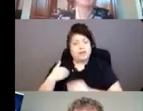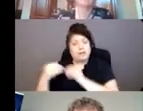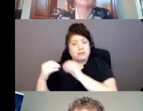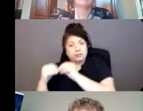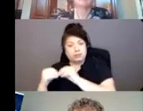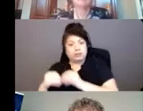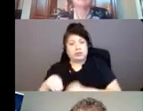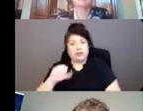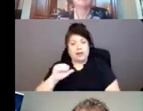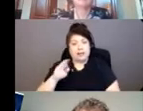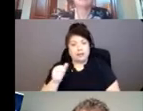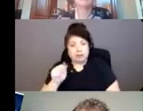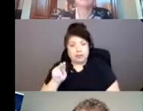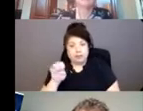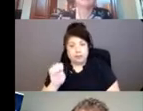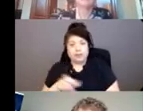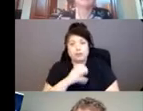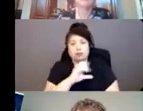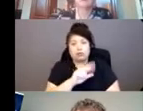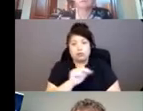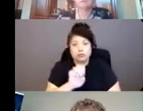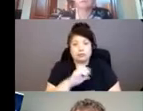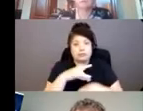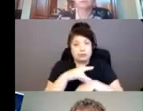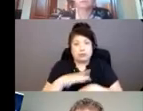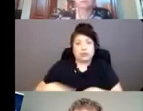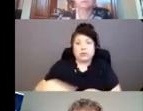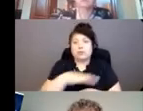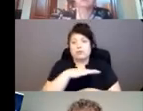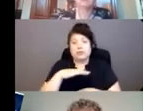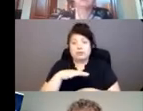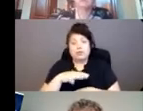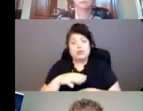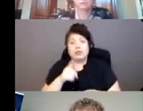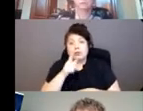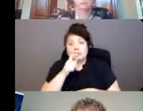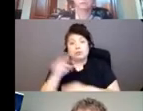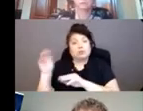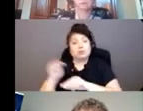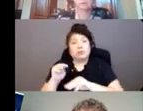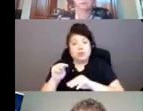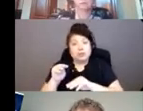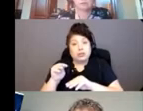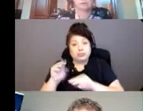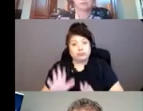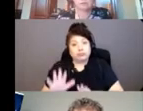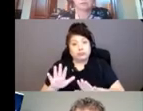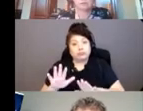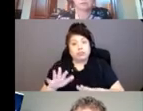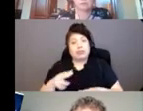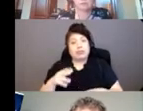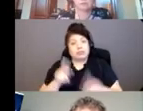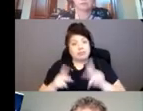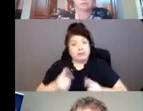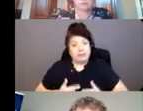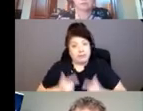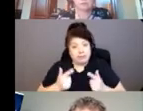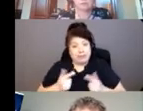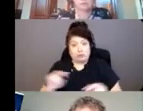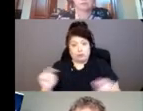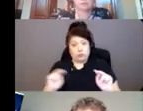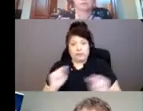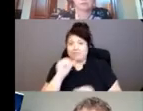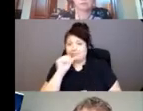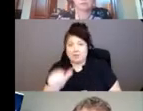Ojibwe and Cree territories. The presence of settlers is not neutral. It has had and continues to have devastating impacts